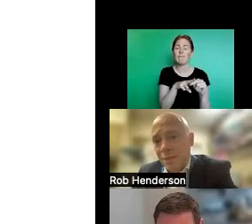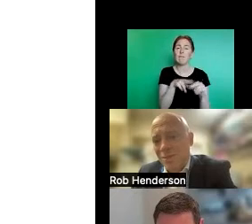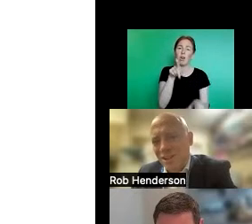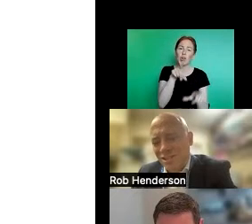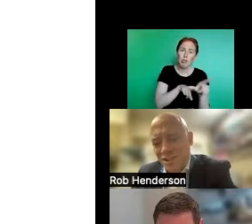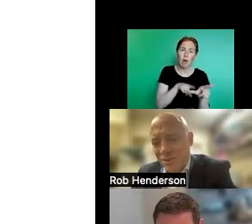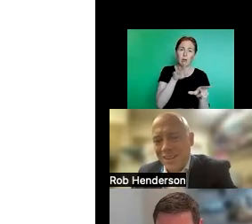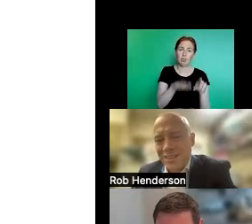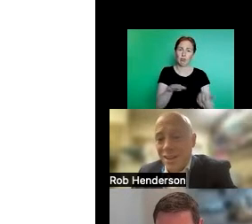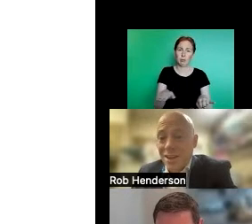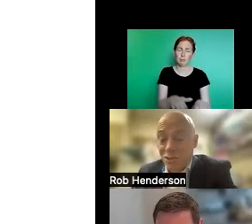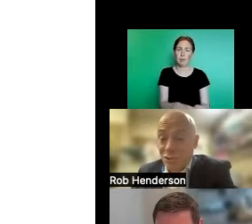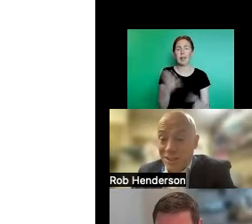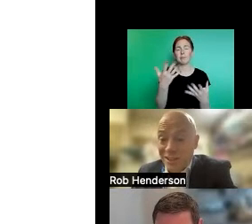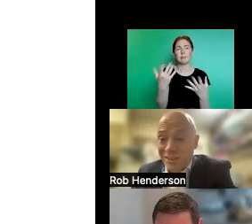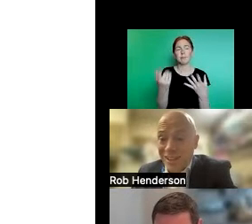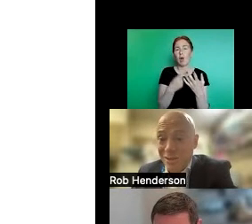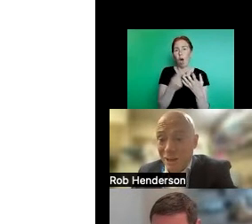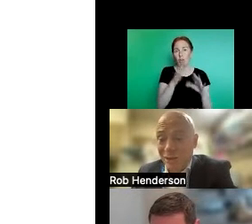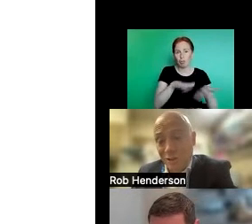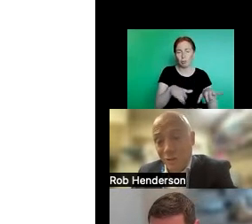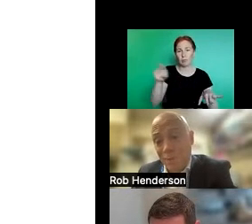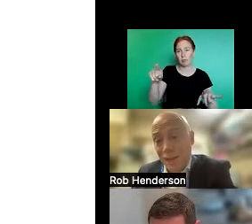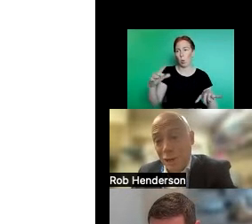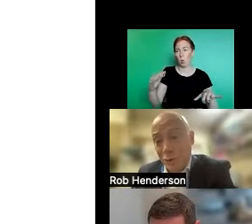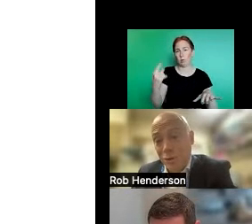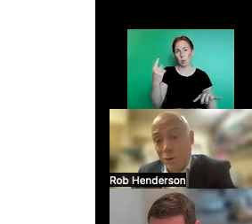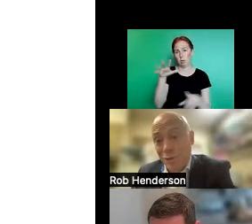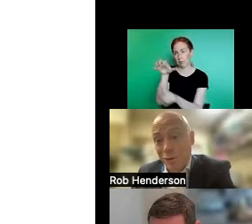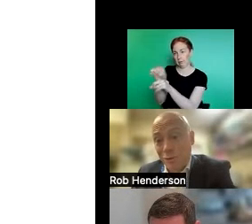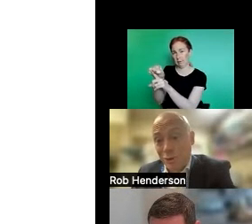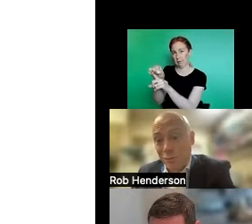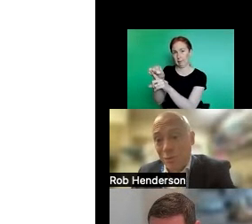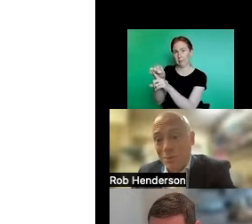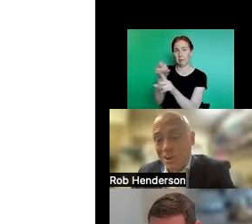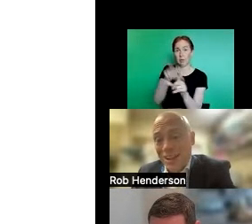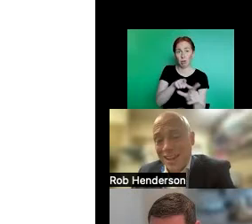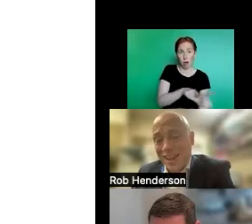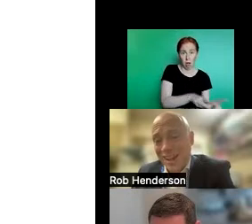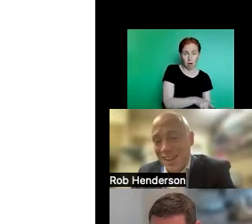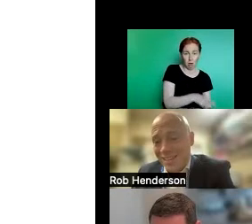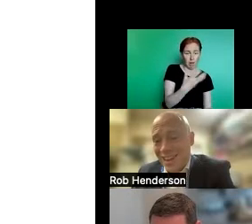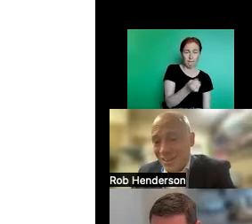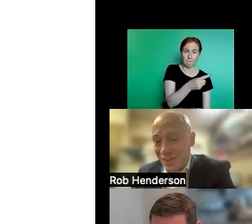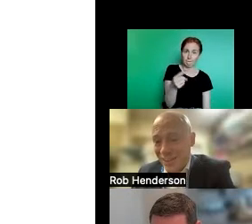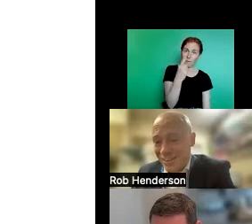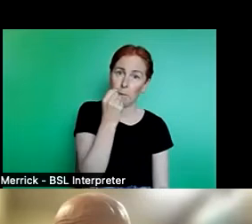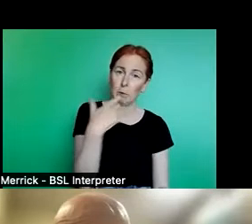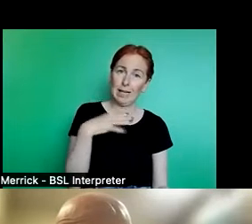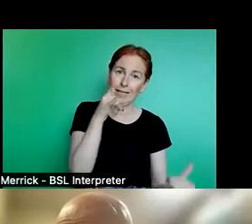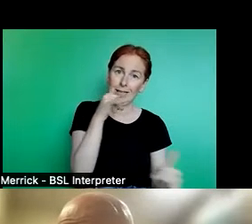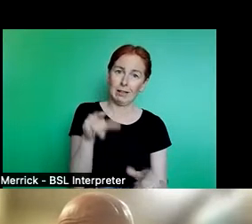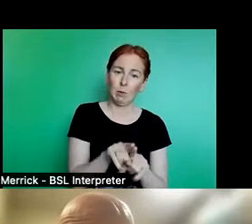I mean, with Usher syndrome, the truth is that the hearing loss is often a big clue as to whether or not you've got a problem. So it's less of